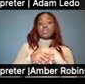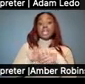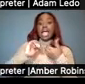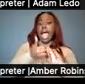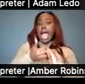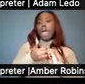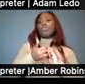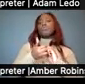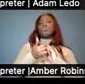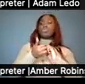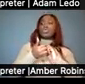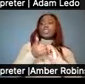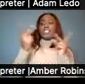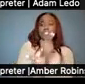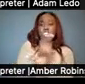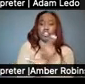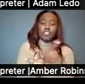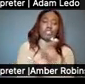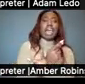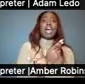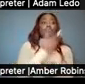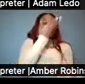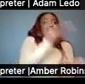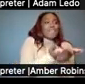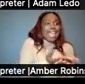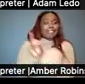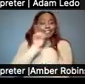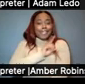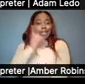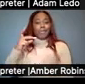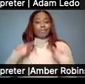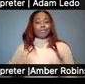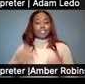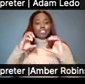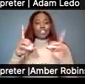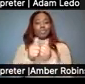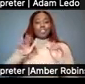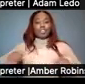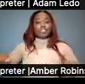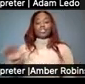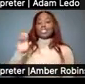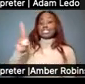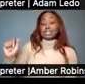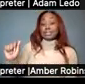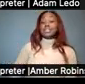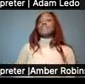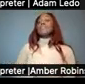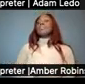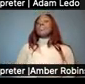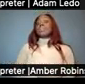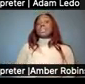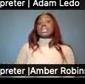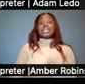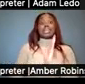dispel the myths and facts of physical education for children with disabilities. And again, we're in